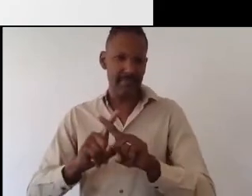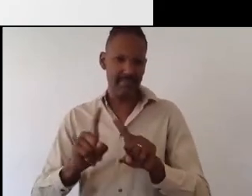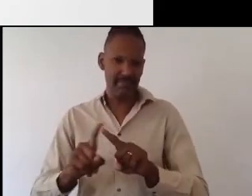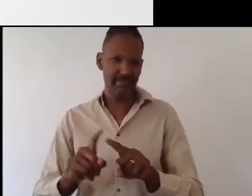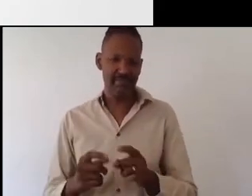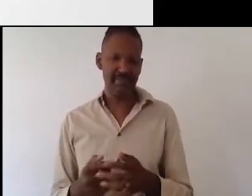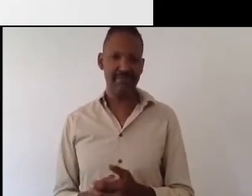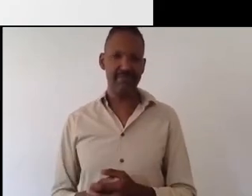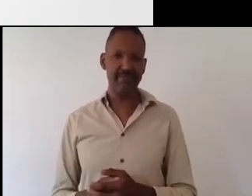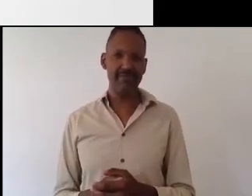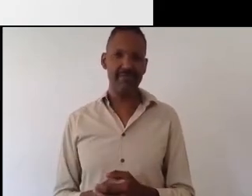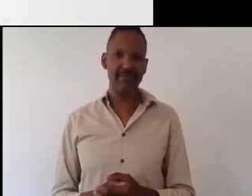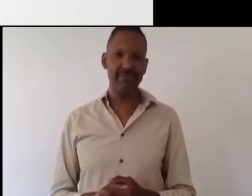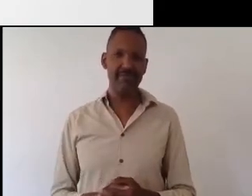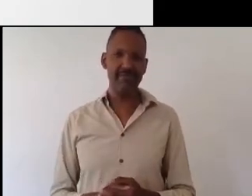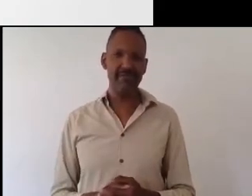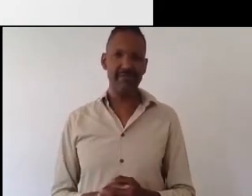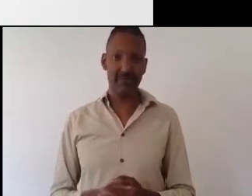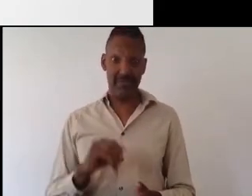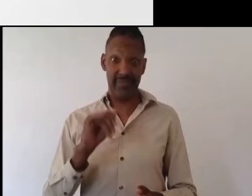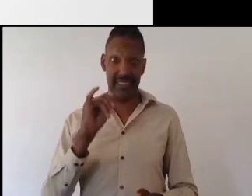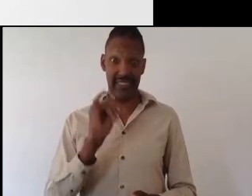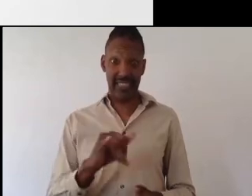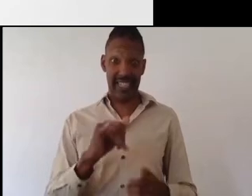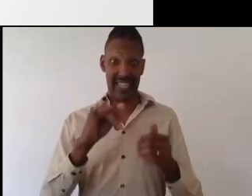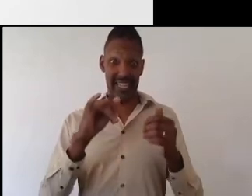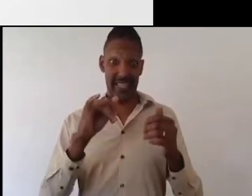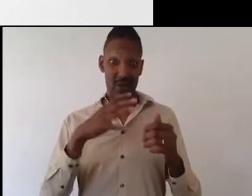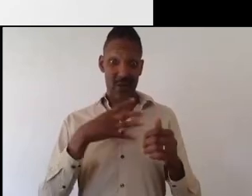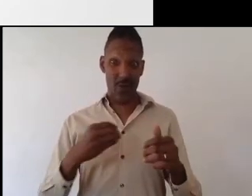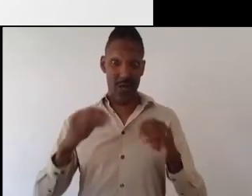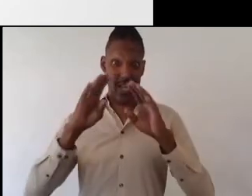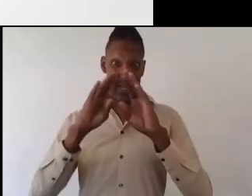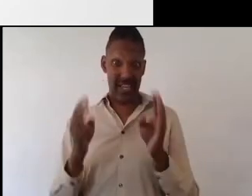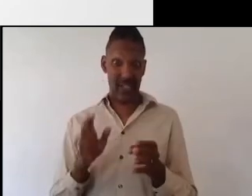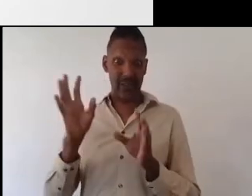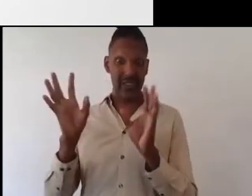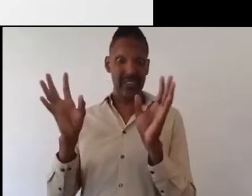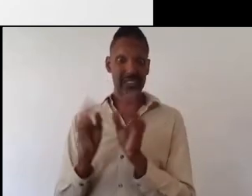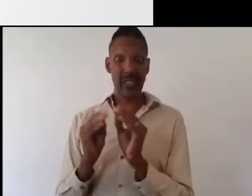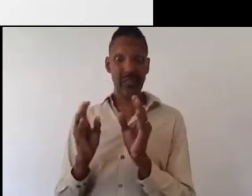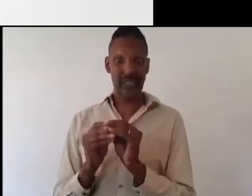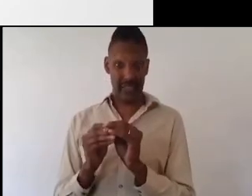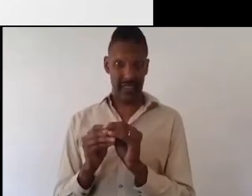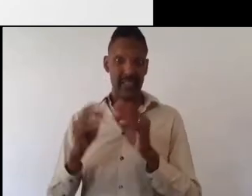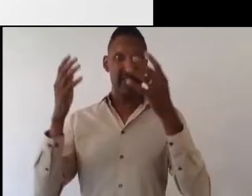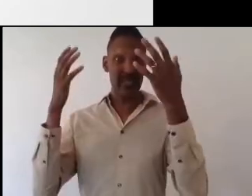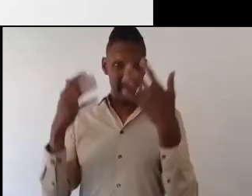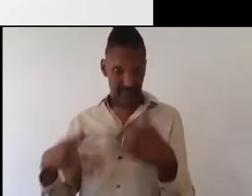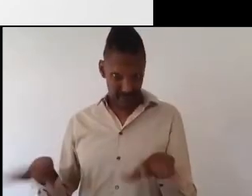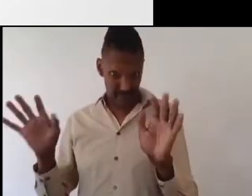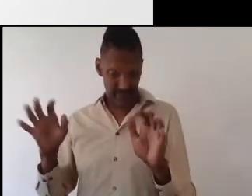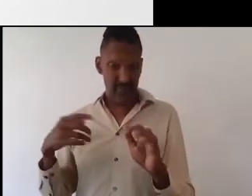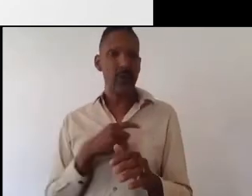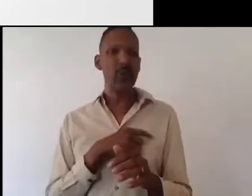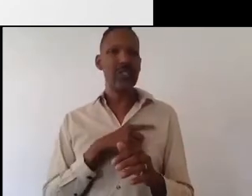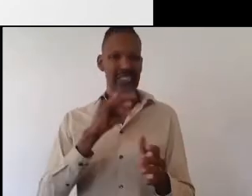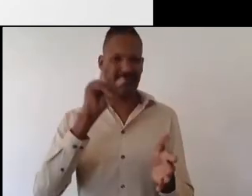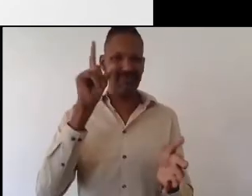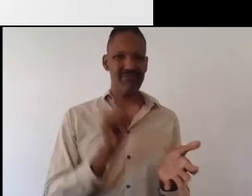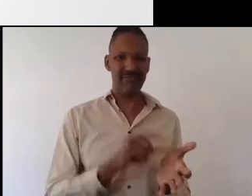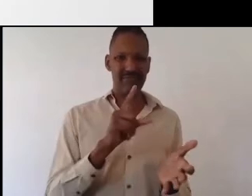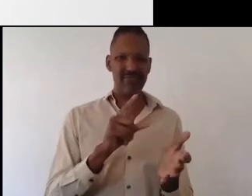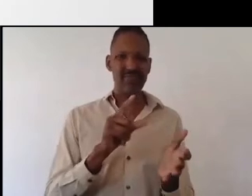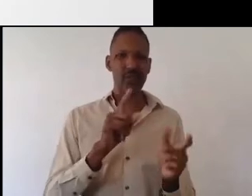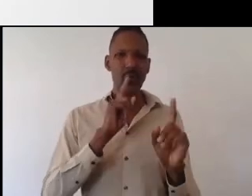after the White House Summit, a report was published by a group of us entitled Early STEM Matters. Here